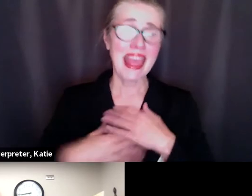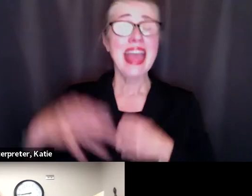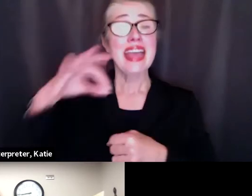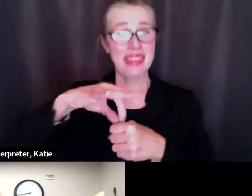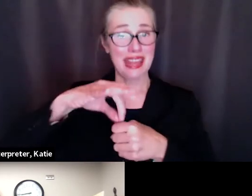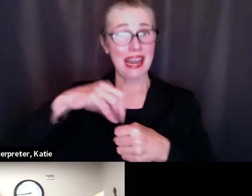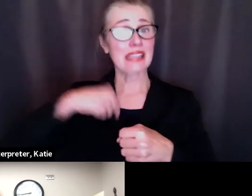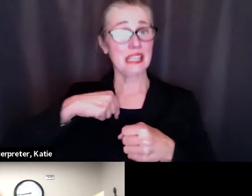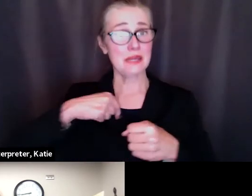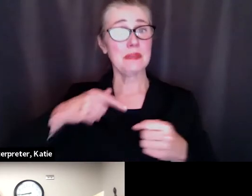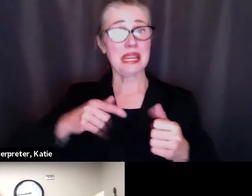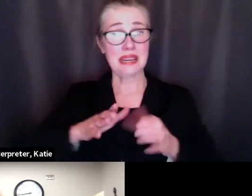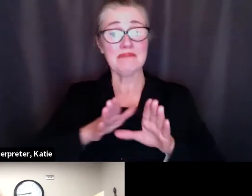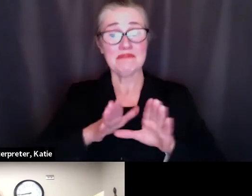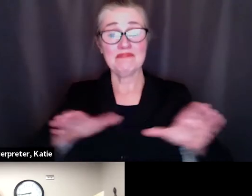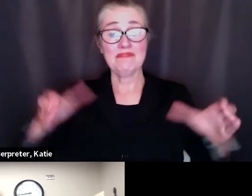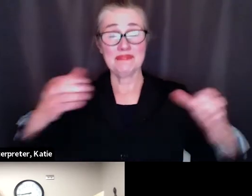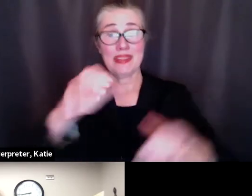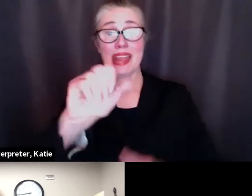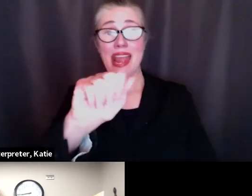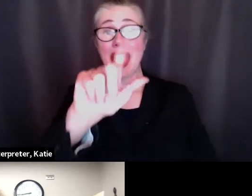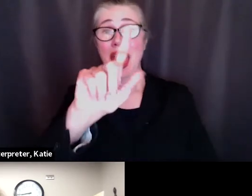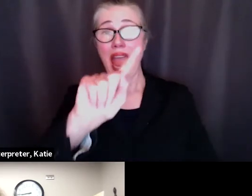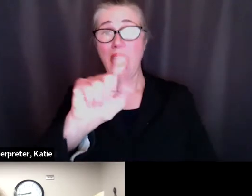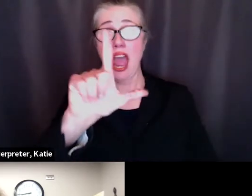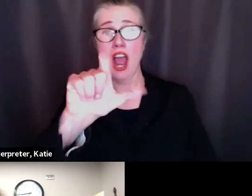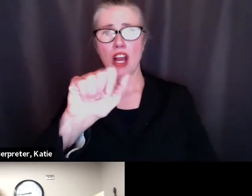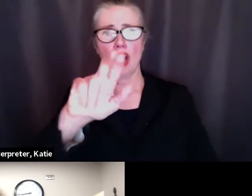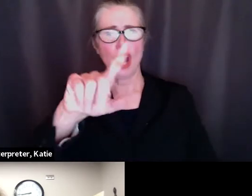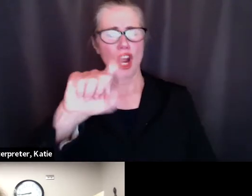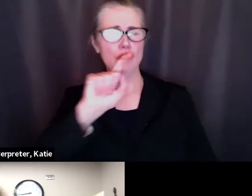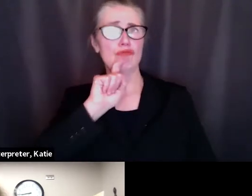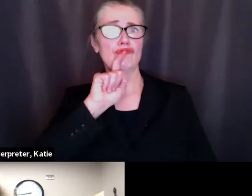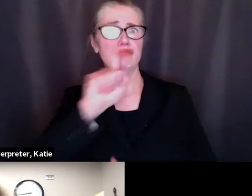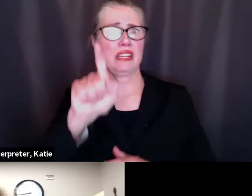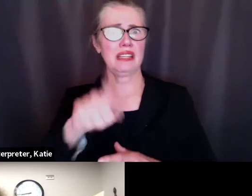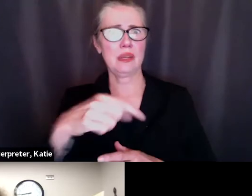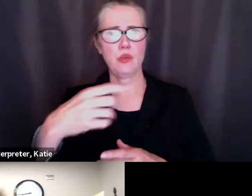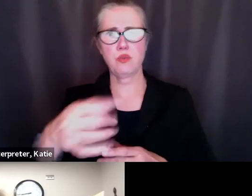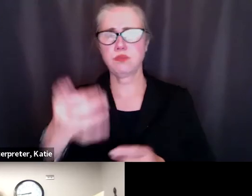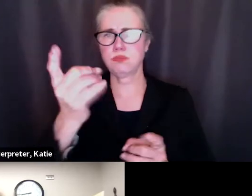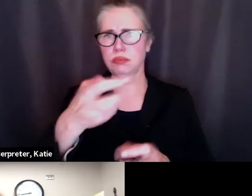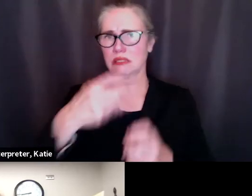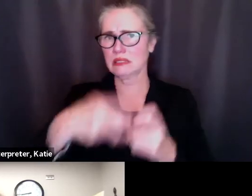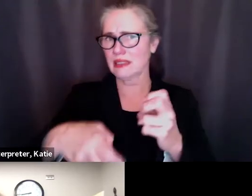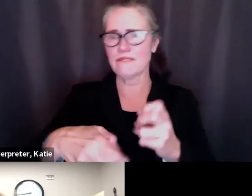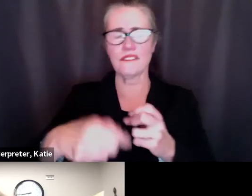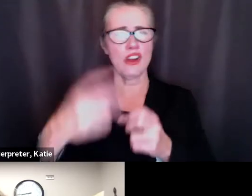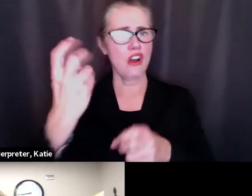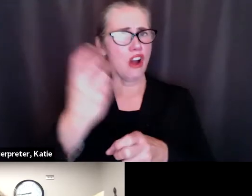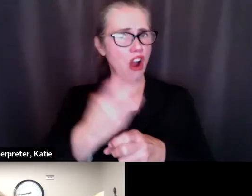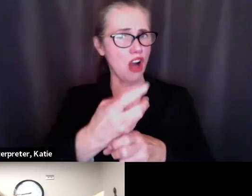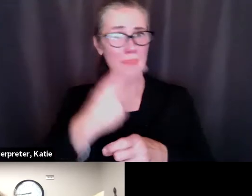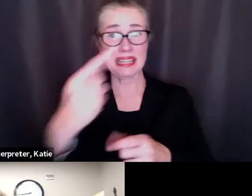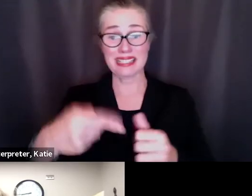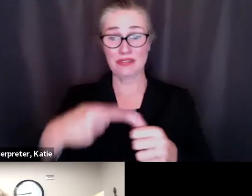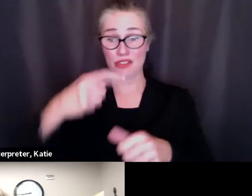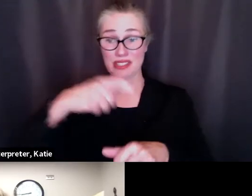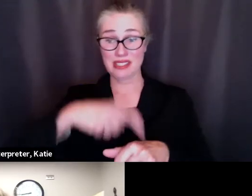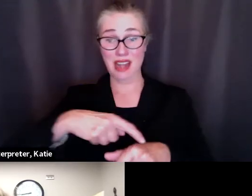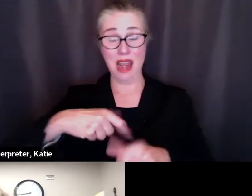tell you extremely extremely hard especially being a first time candidate but at the end of the day i